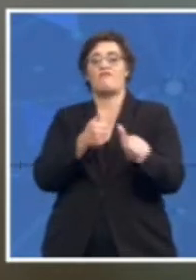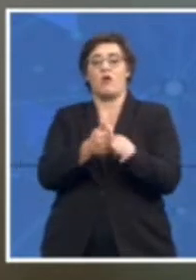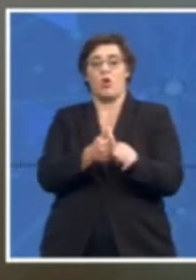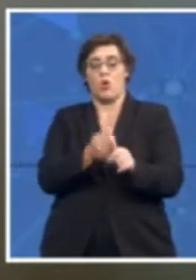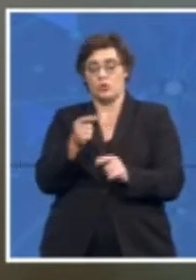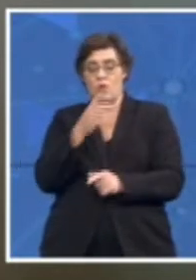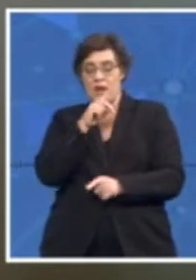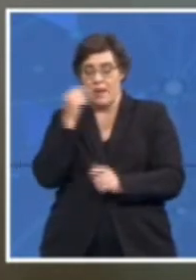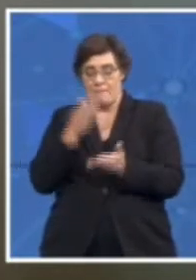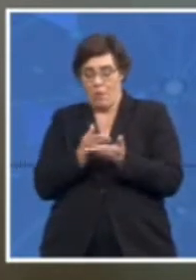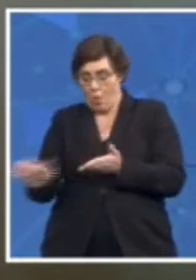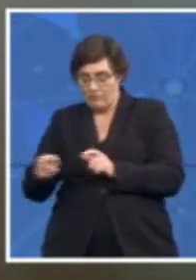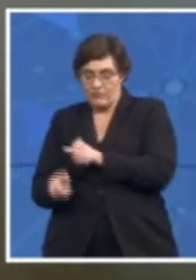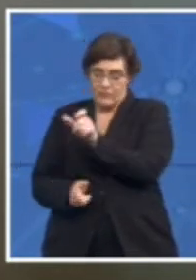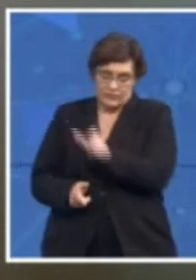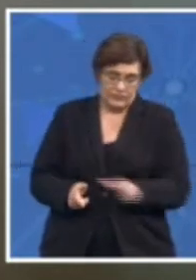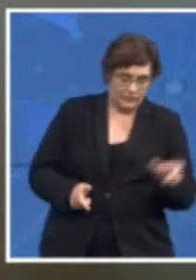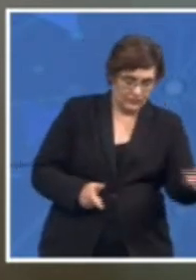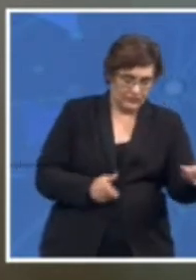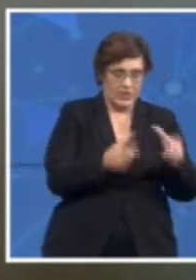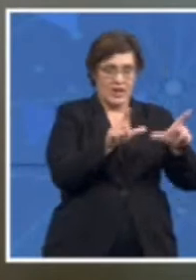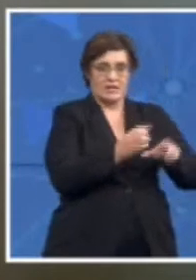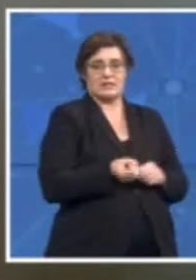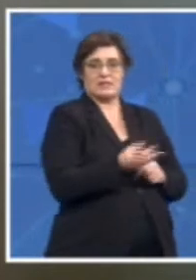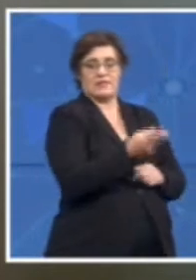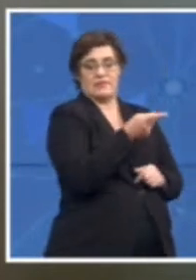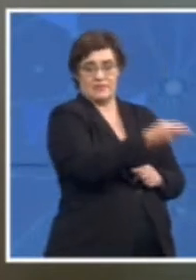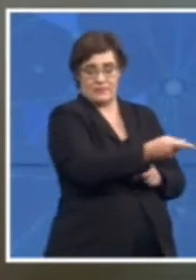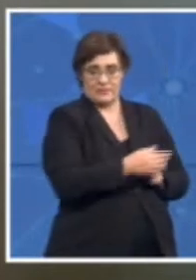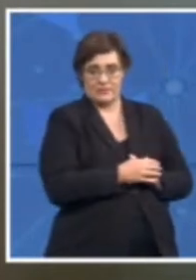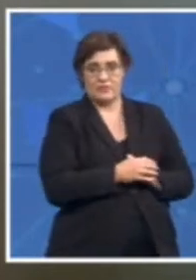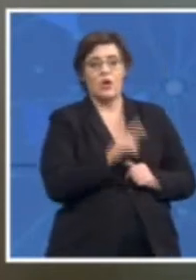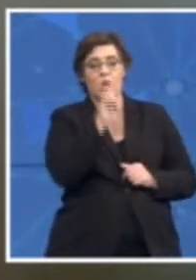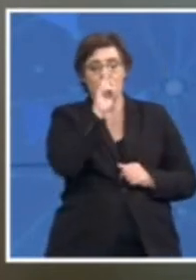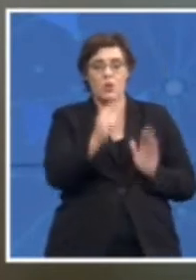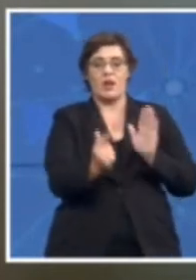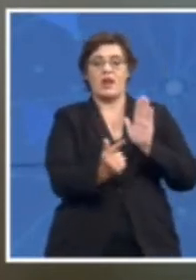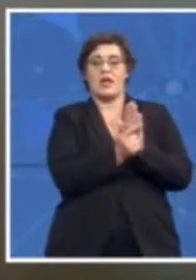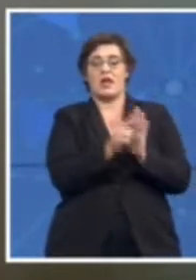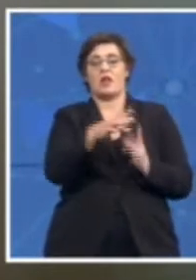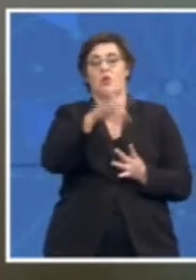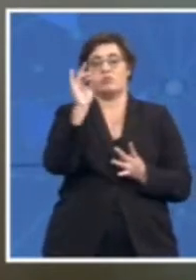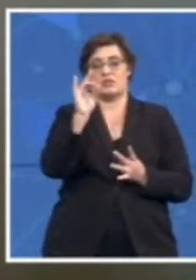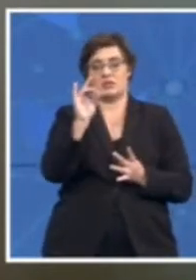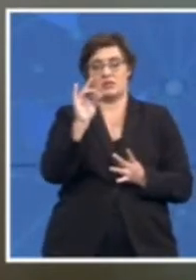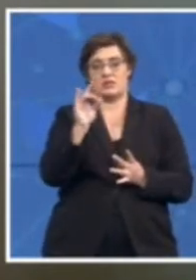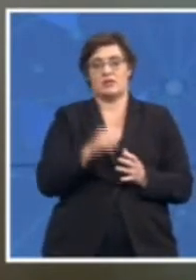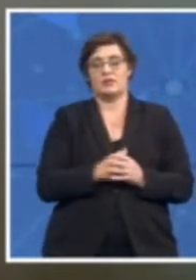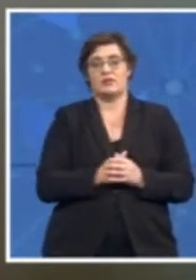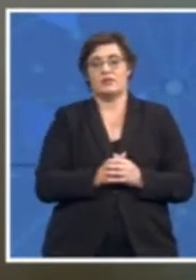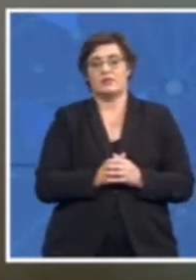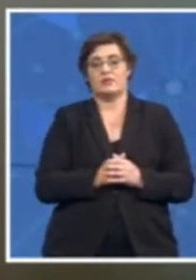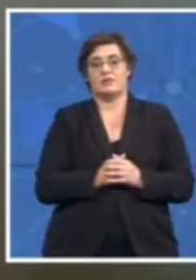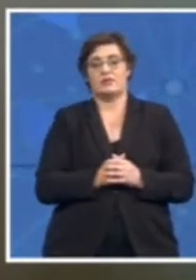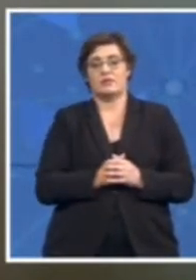are currently looking at legal options to still effect on